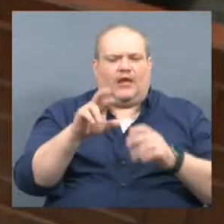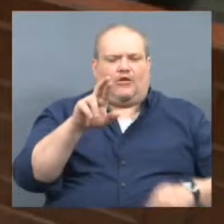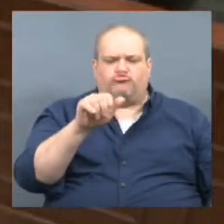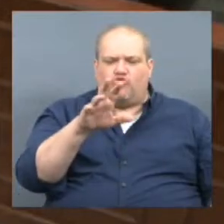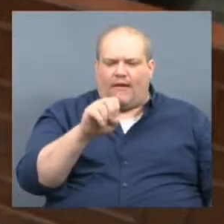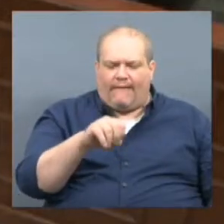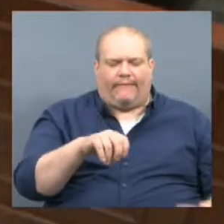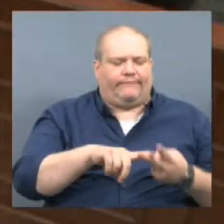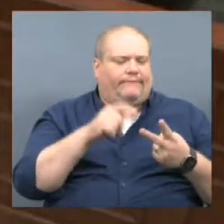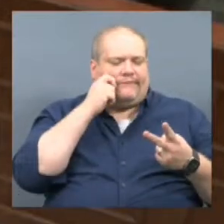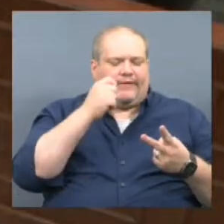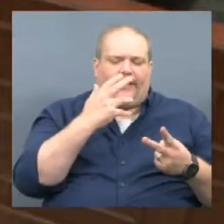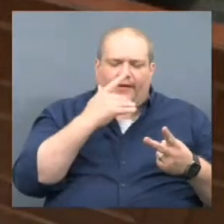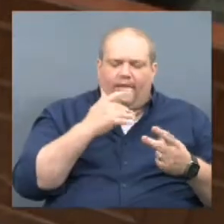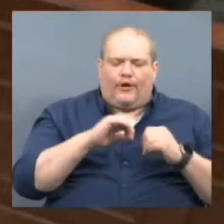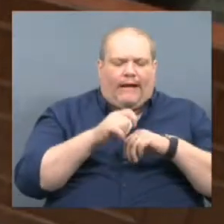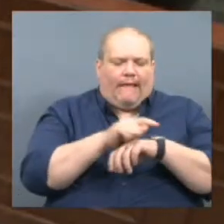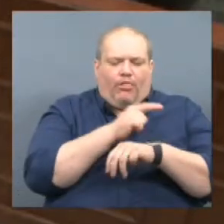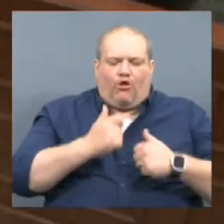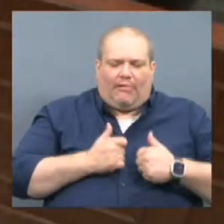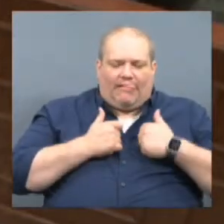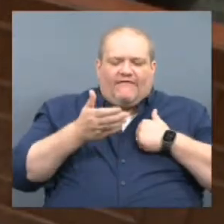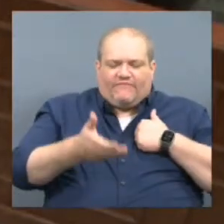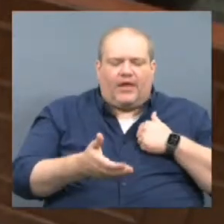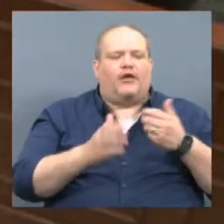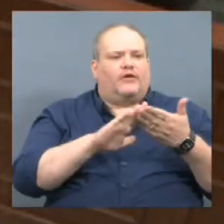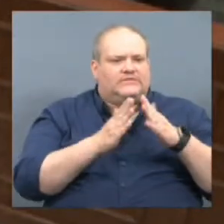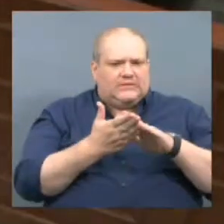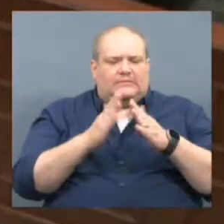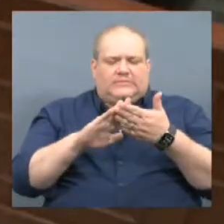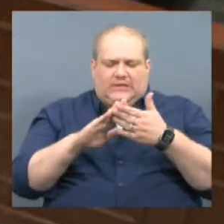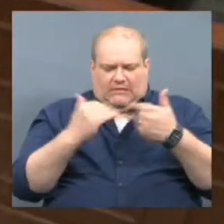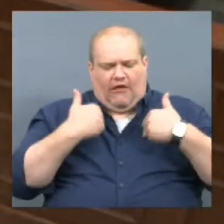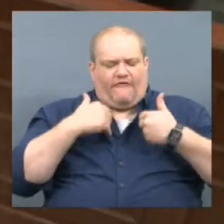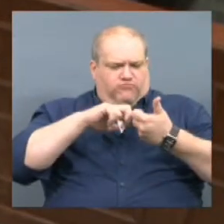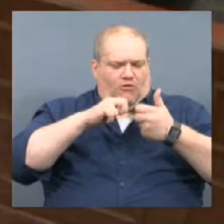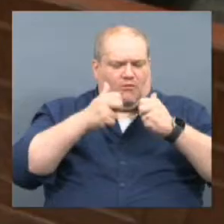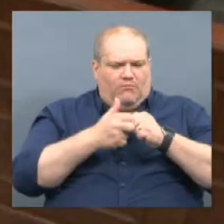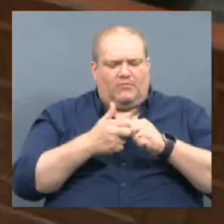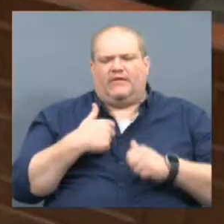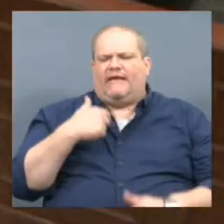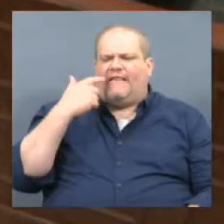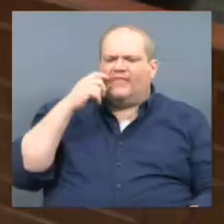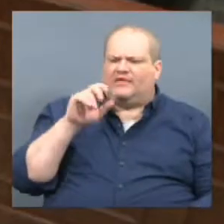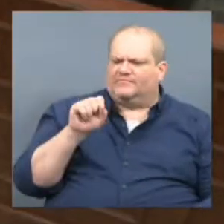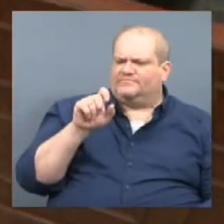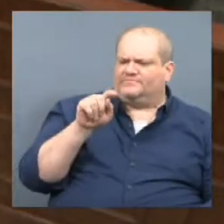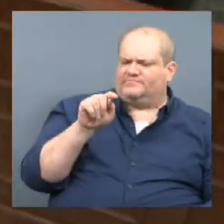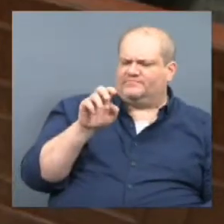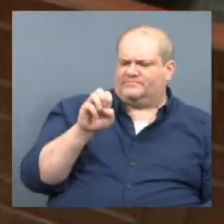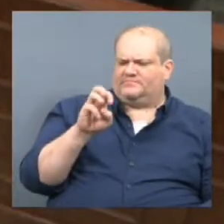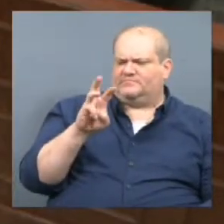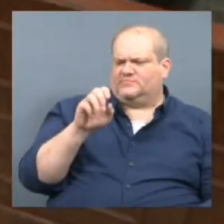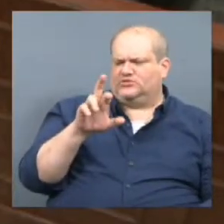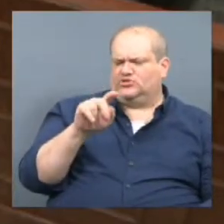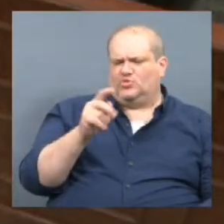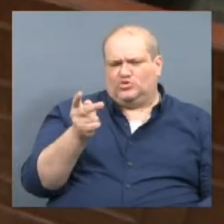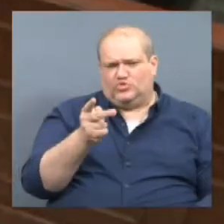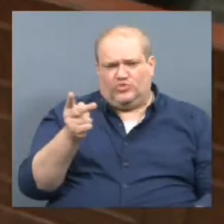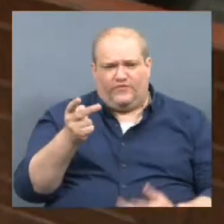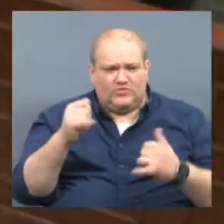here 5 years, 10 years, 40 years, it is an issue in our city. And I think what the Stewarts, I can't see Mr. and Mrs. Stewart, you all still